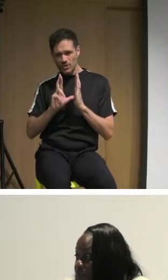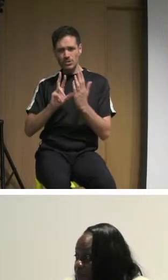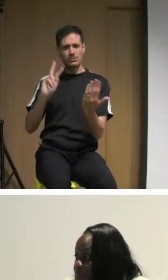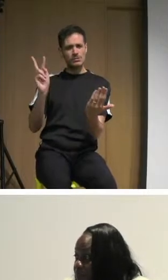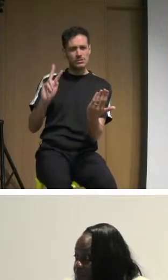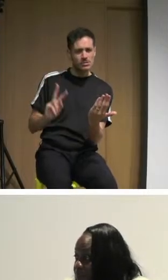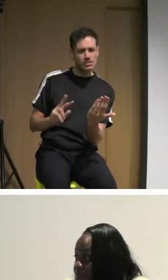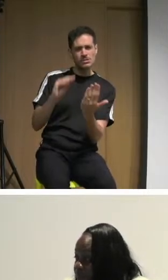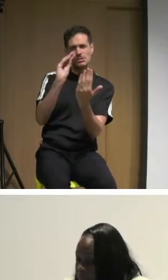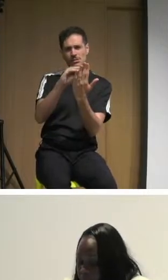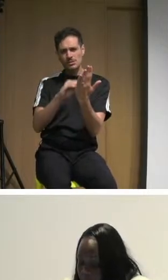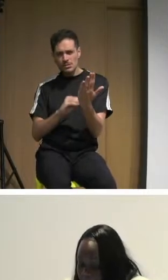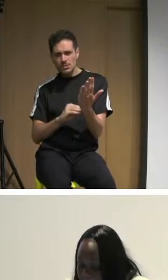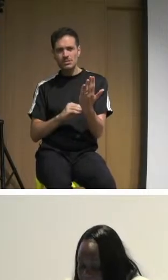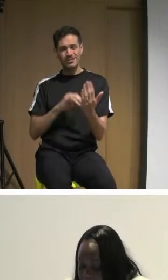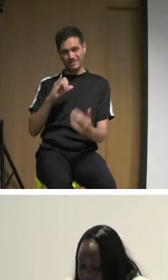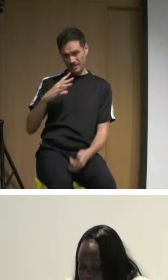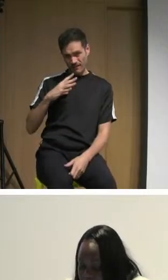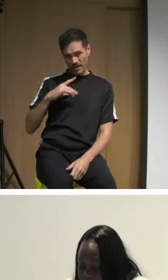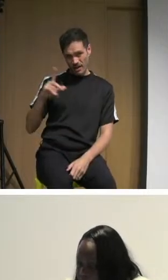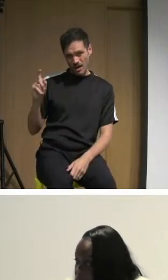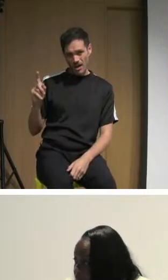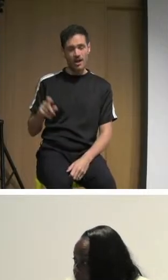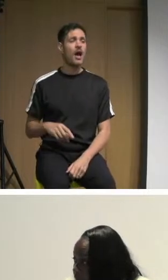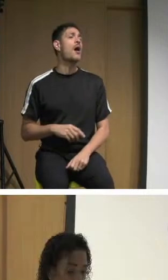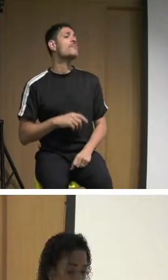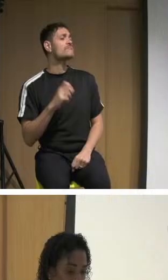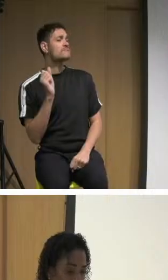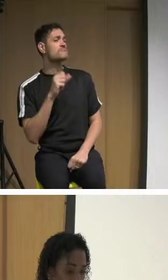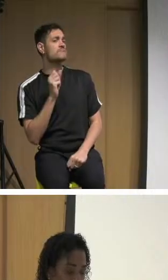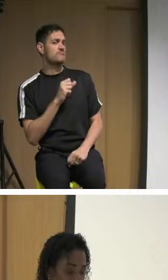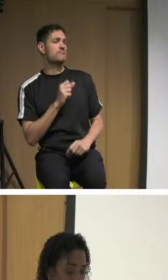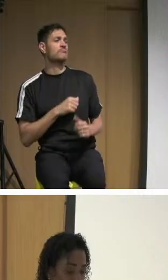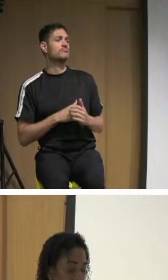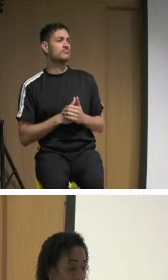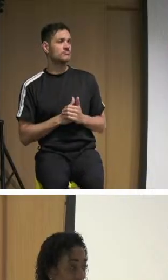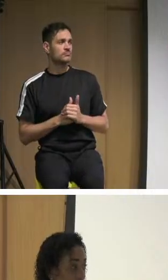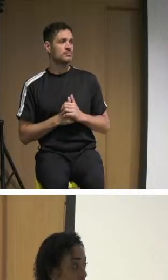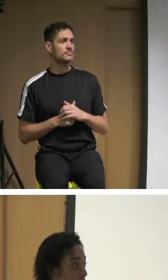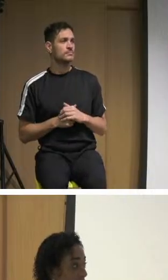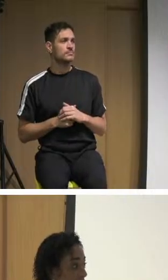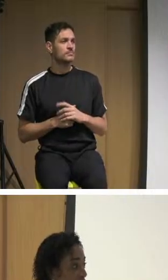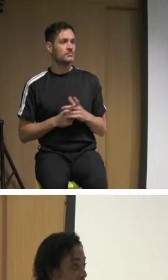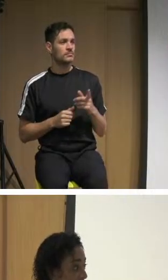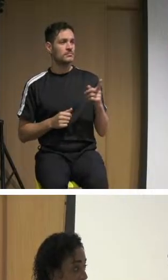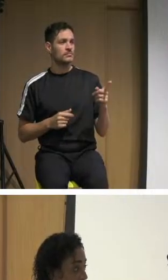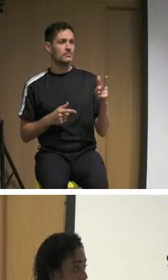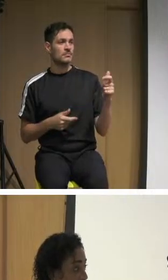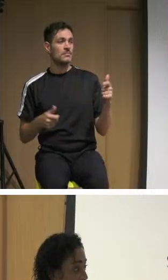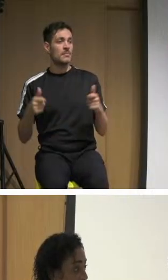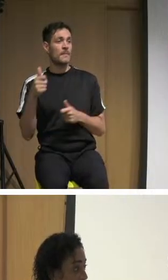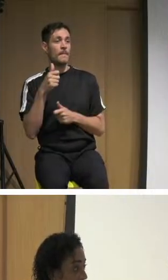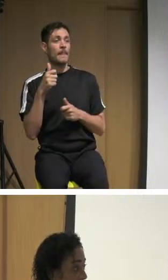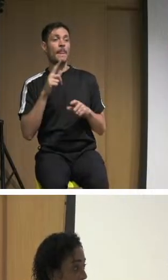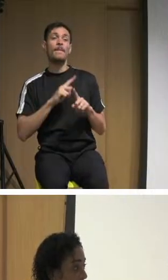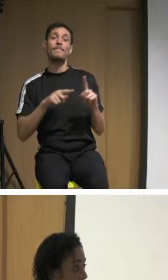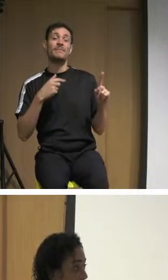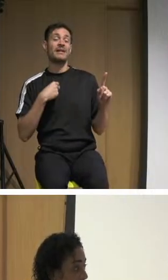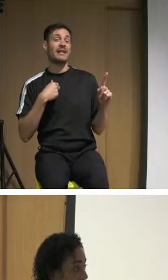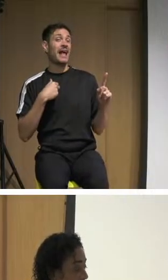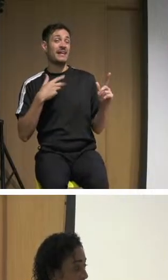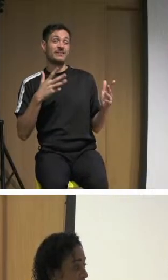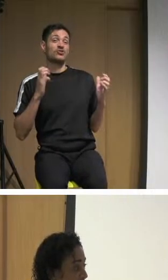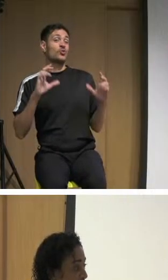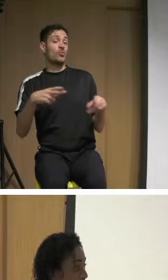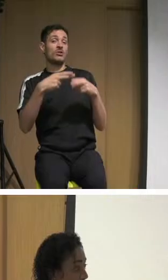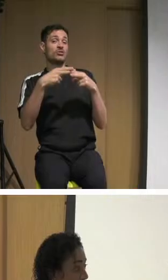review? Yes. I would just ask then that for the record, we not call it a draft, because that gives